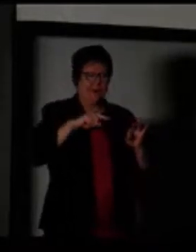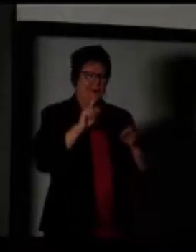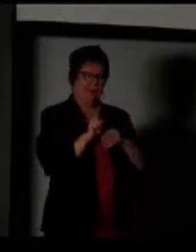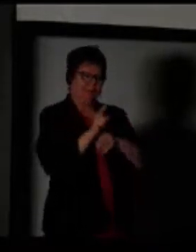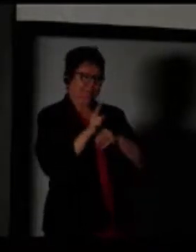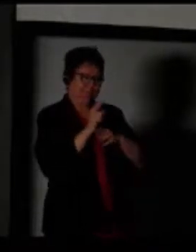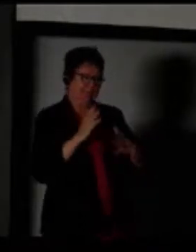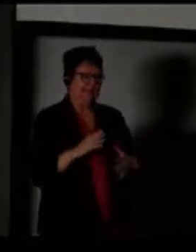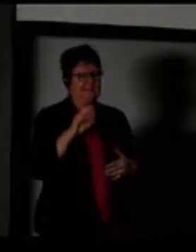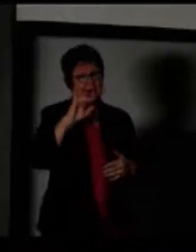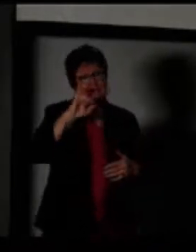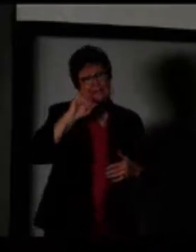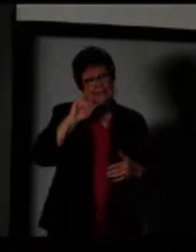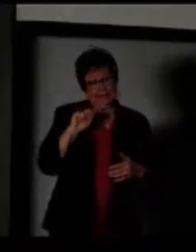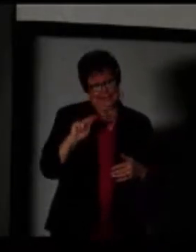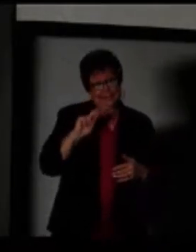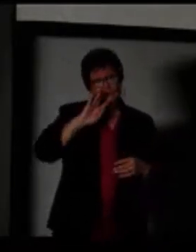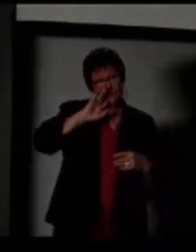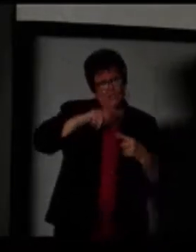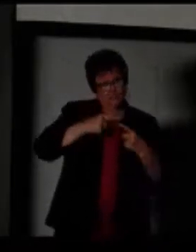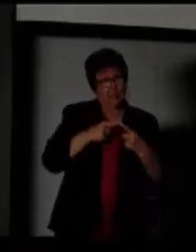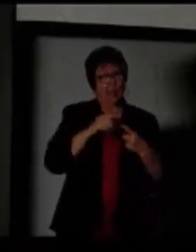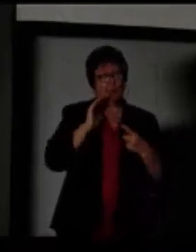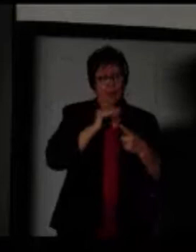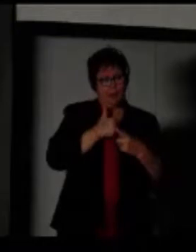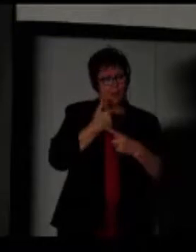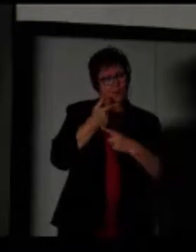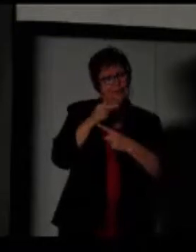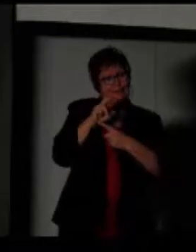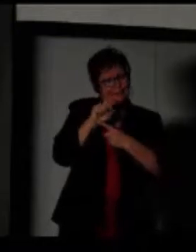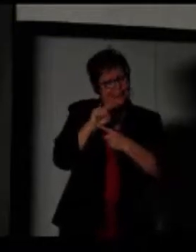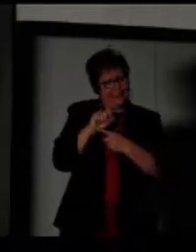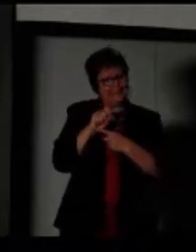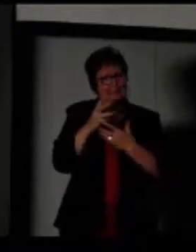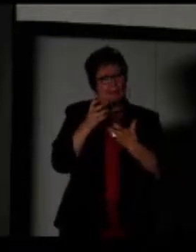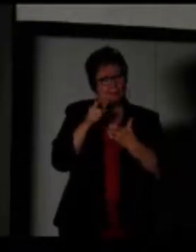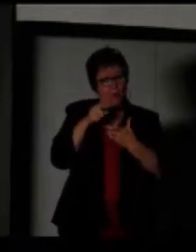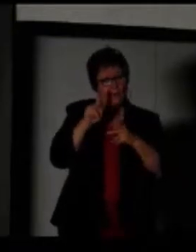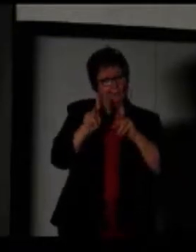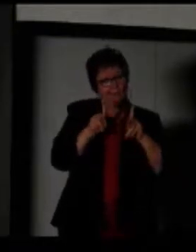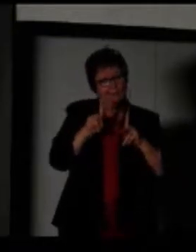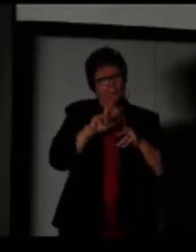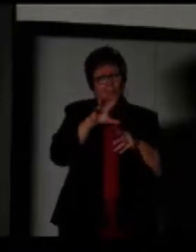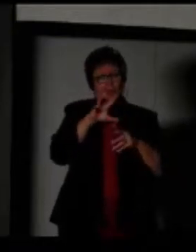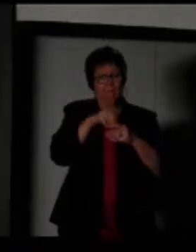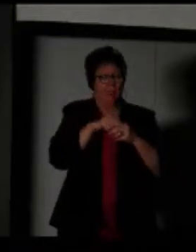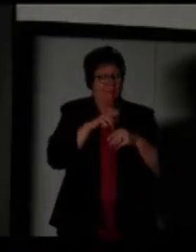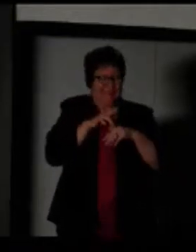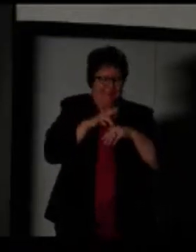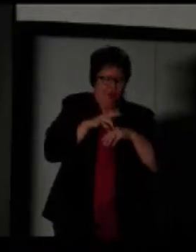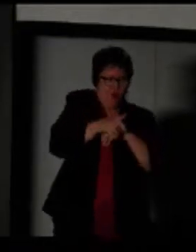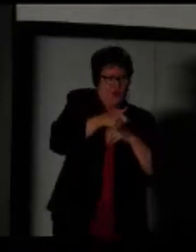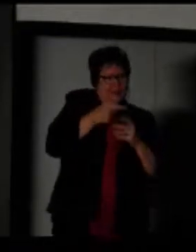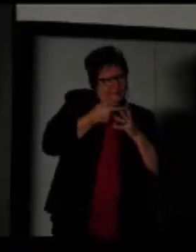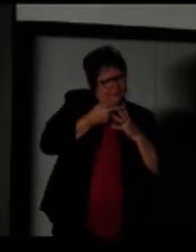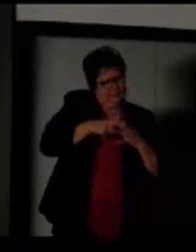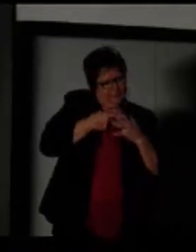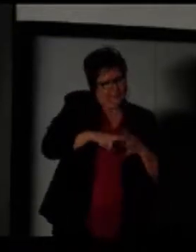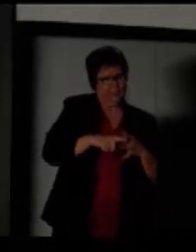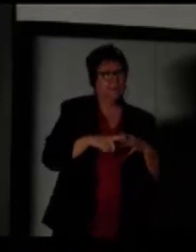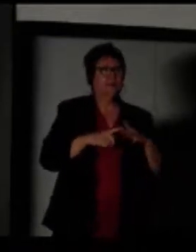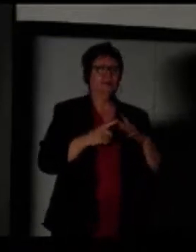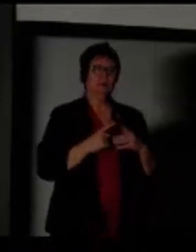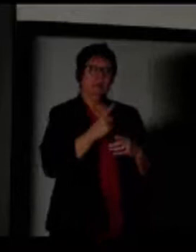Ian made the comment about having our guests and people involved in the early start. And I should say one of the things that we looked